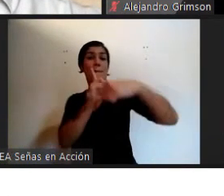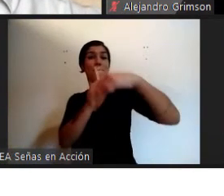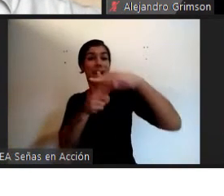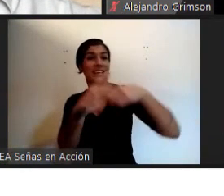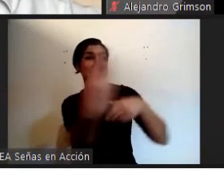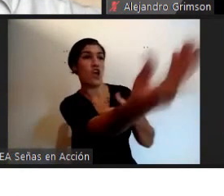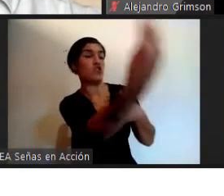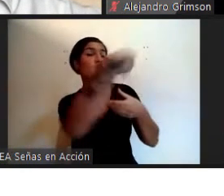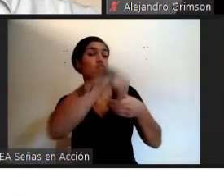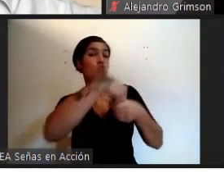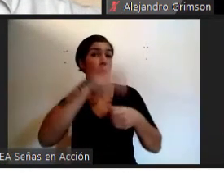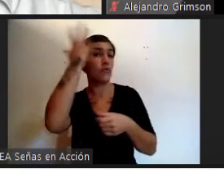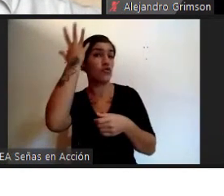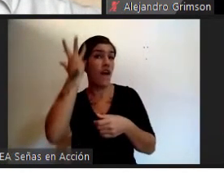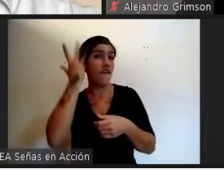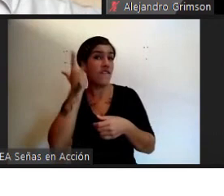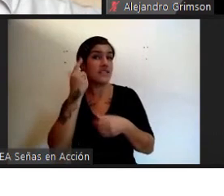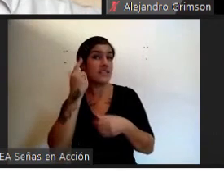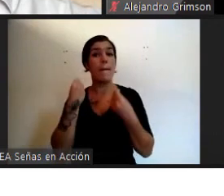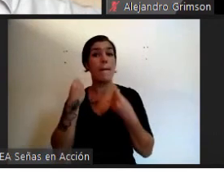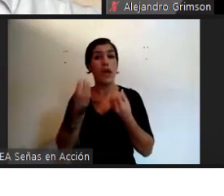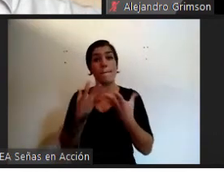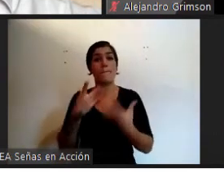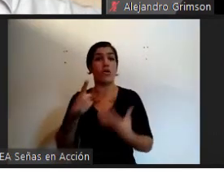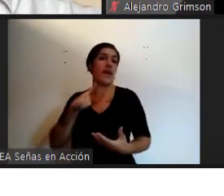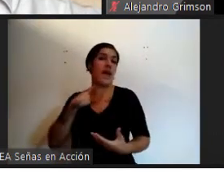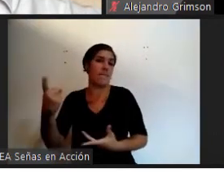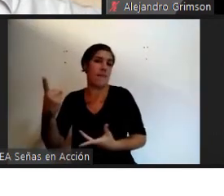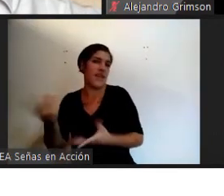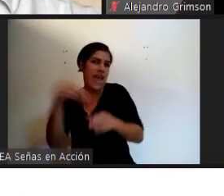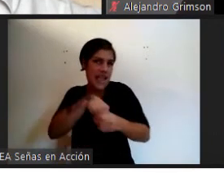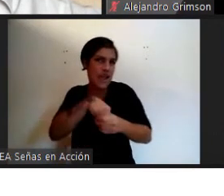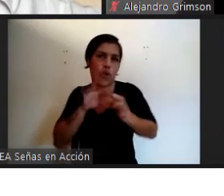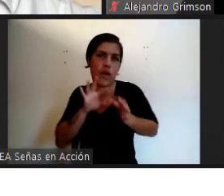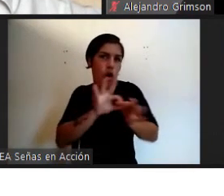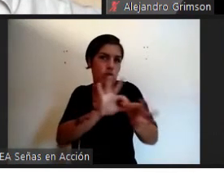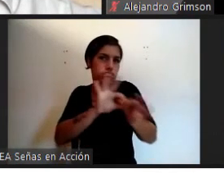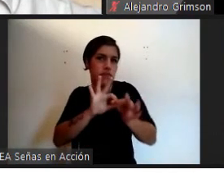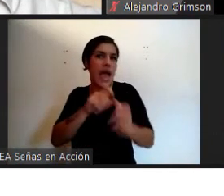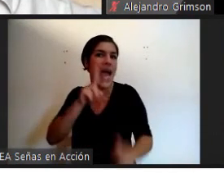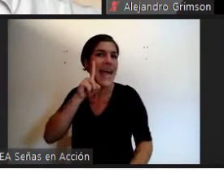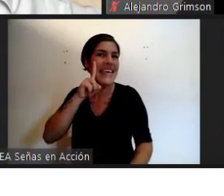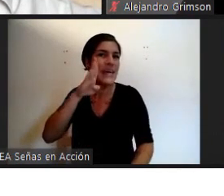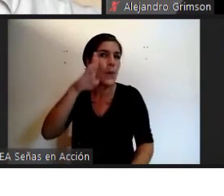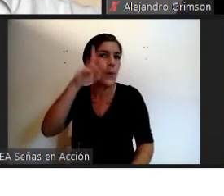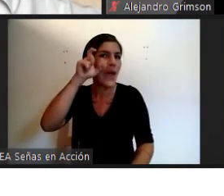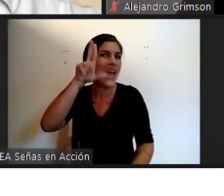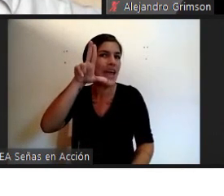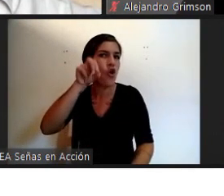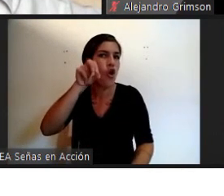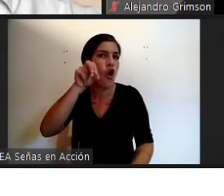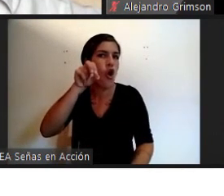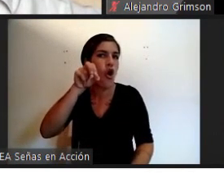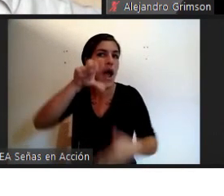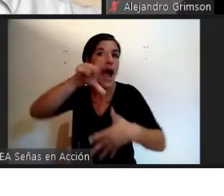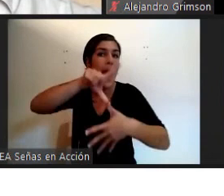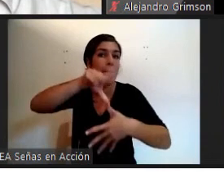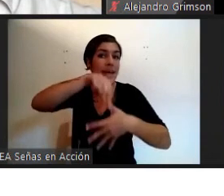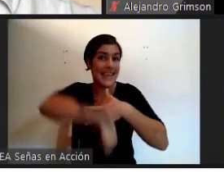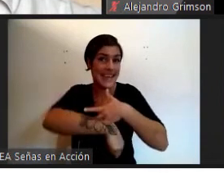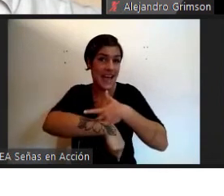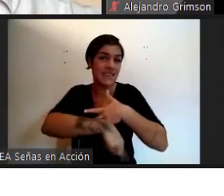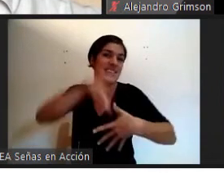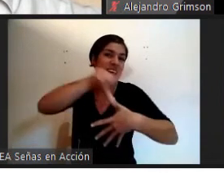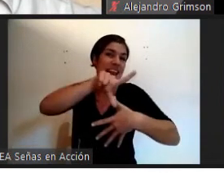of his regard on Ibero-America, and France from his point of view on their look on Latin America